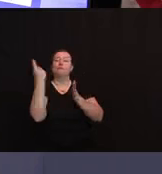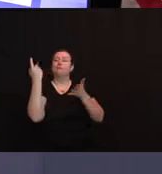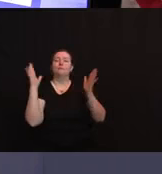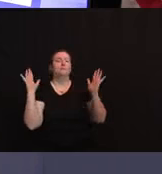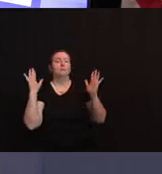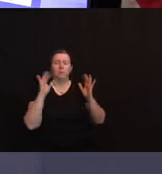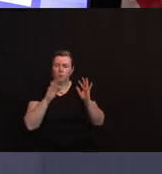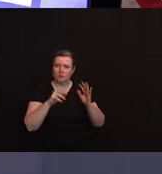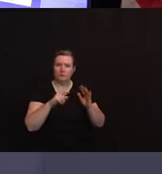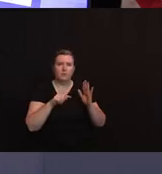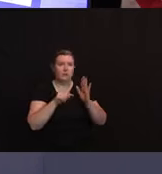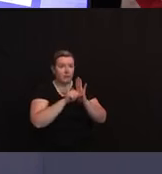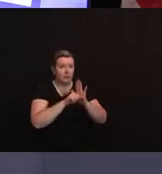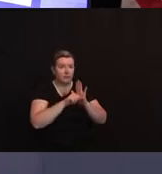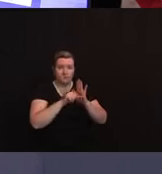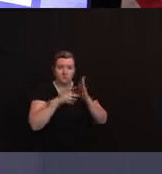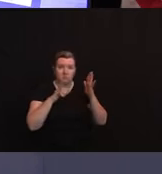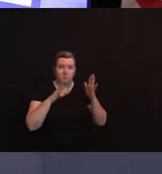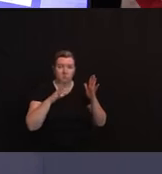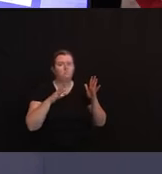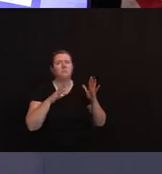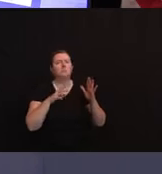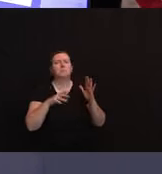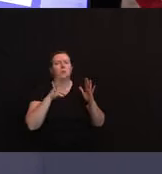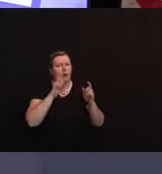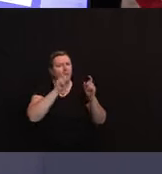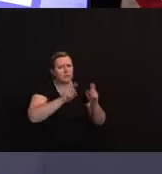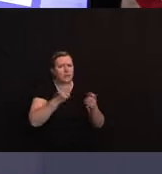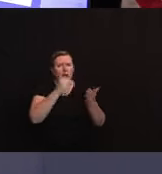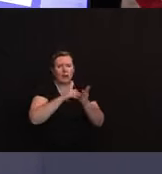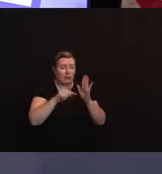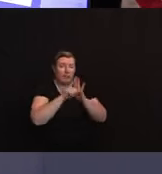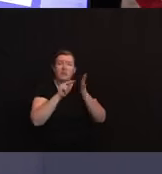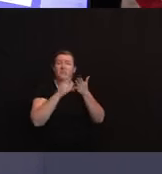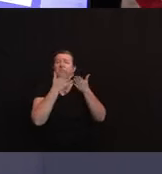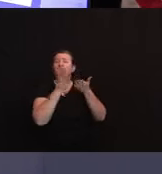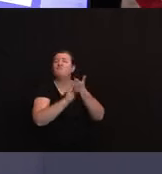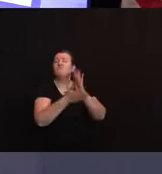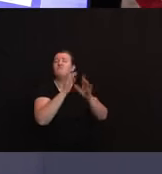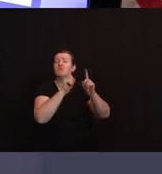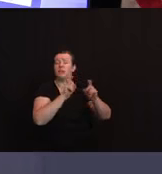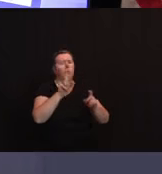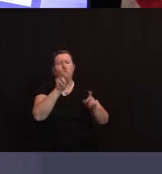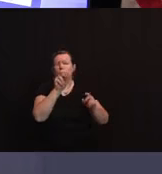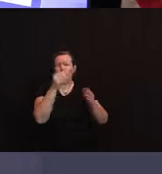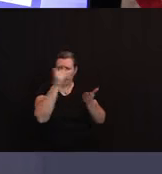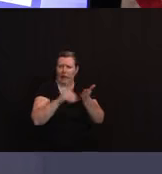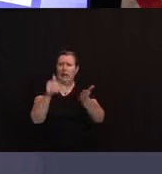That is a recommendation of both the CDC and the department. To date,